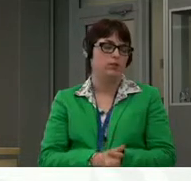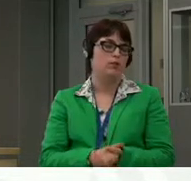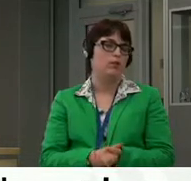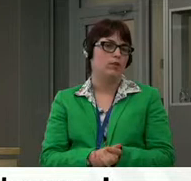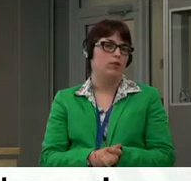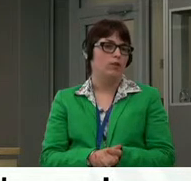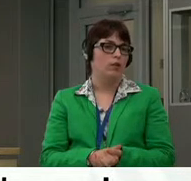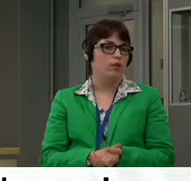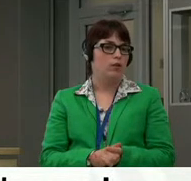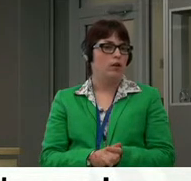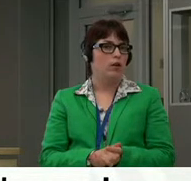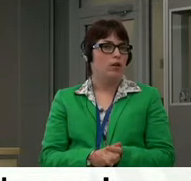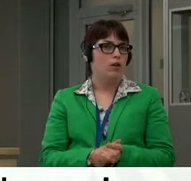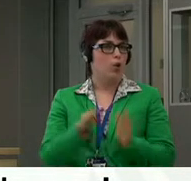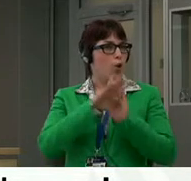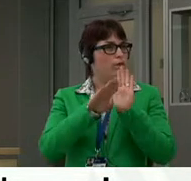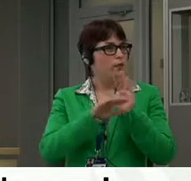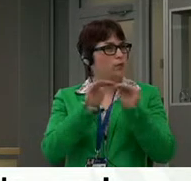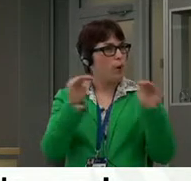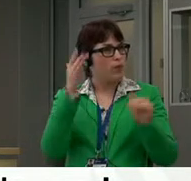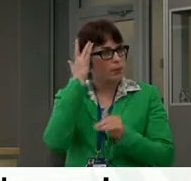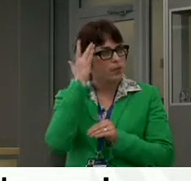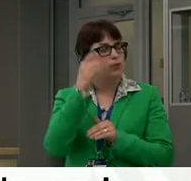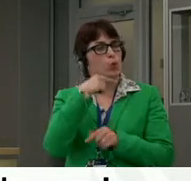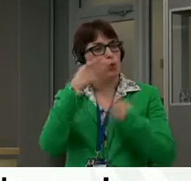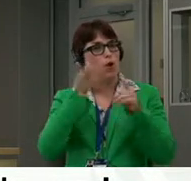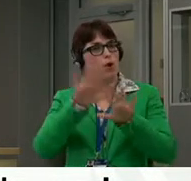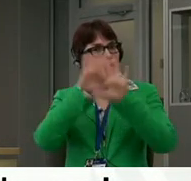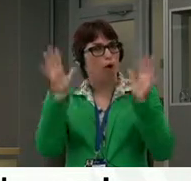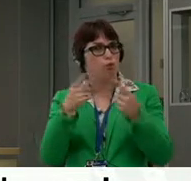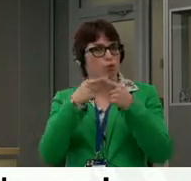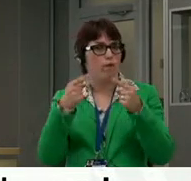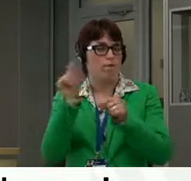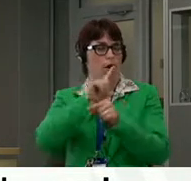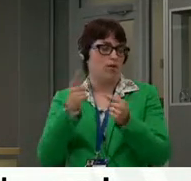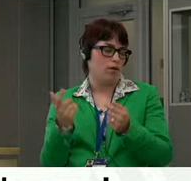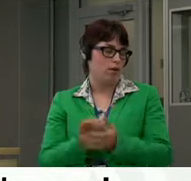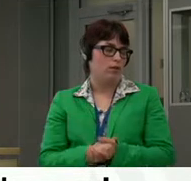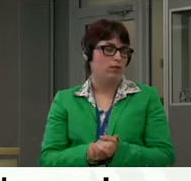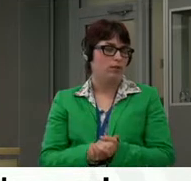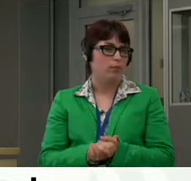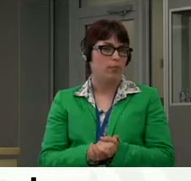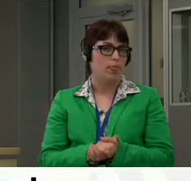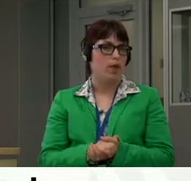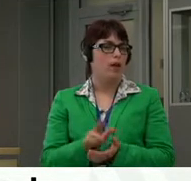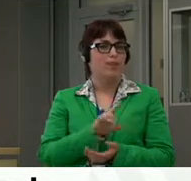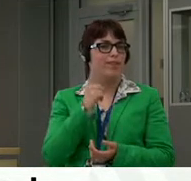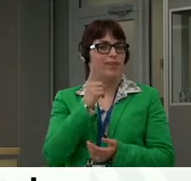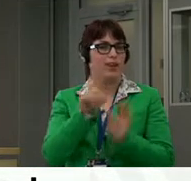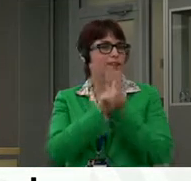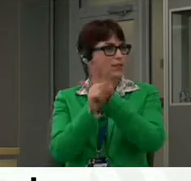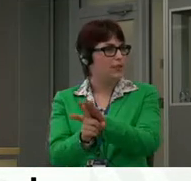They show, I'm finishing, they show the road towards the